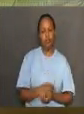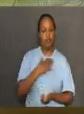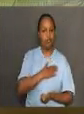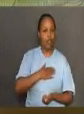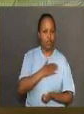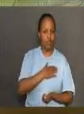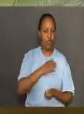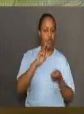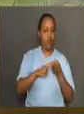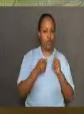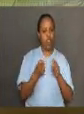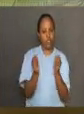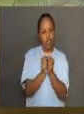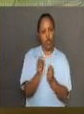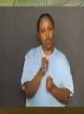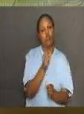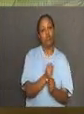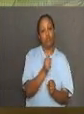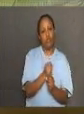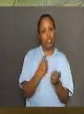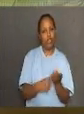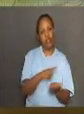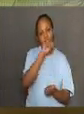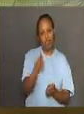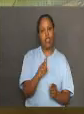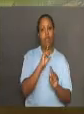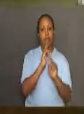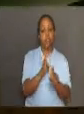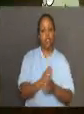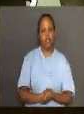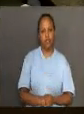Please work with a partner to answer this question.